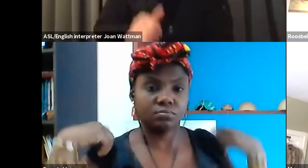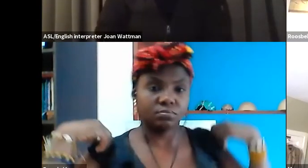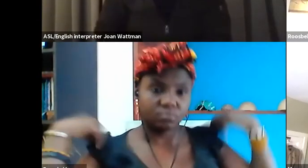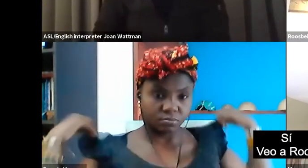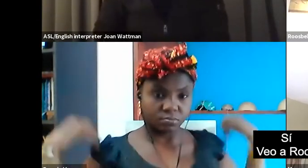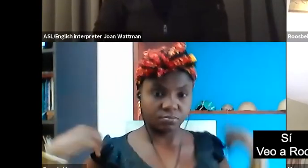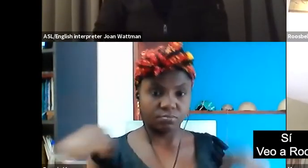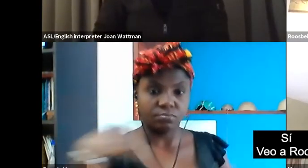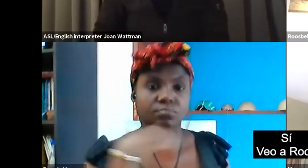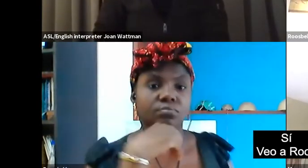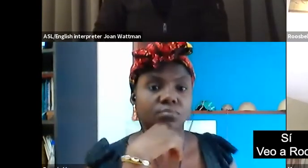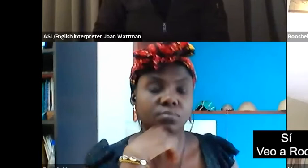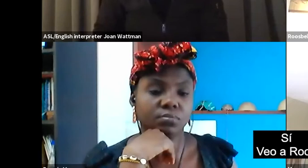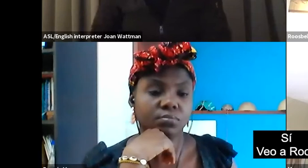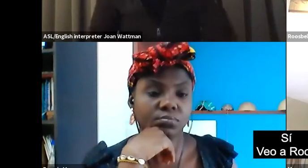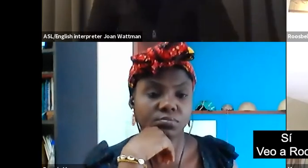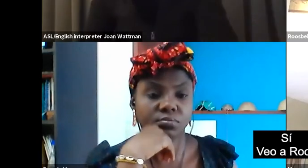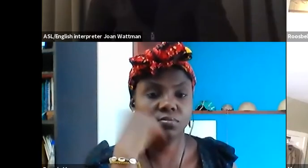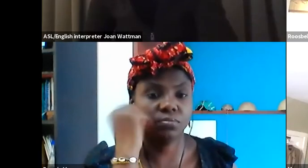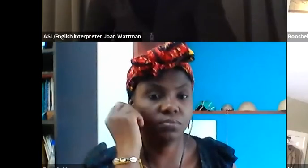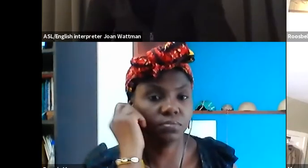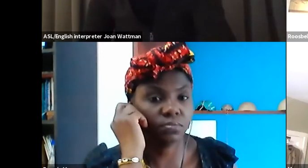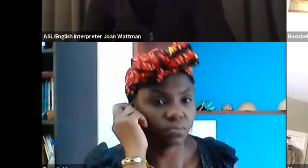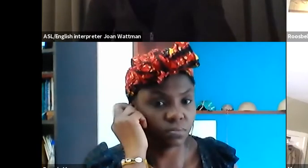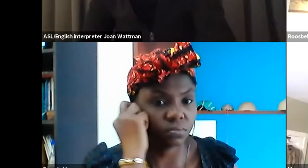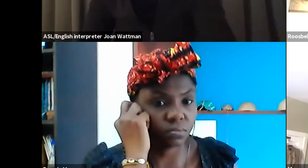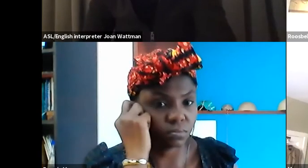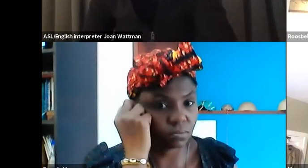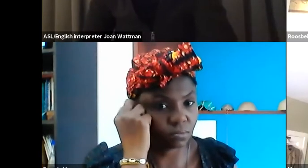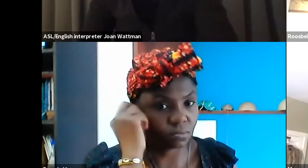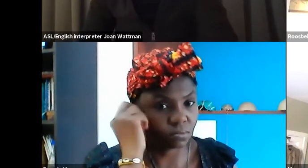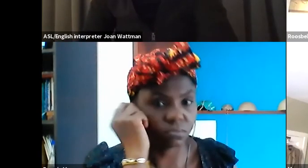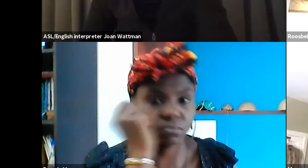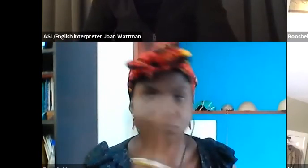role. Yeah, I see Rose.